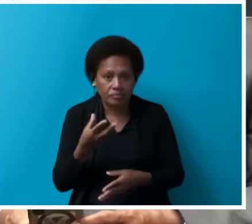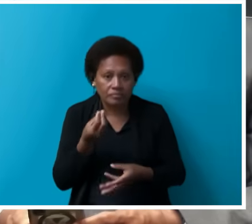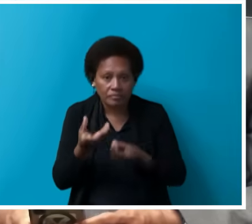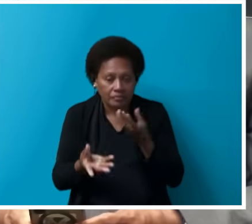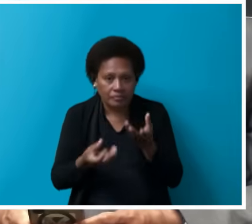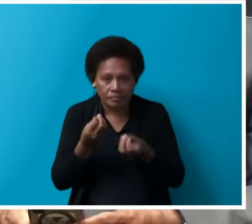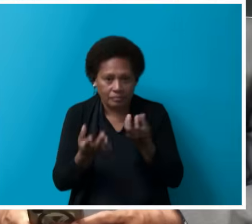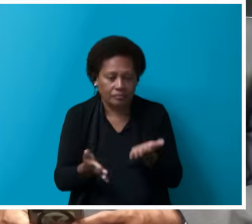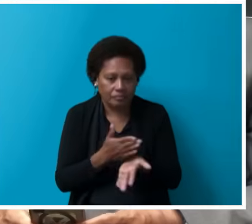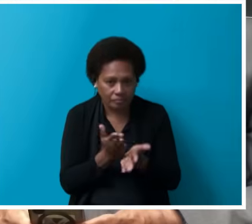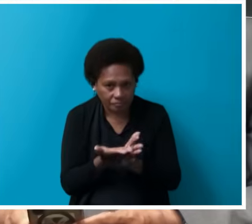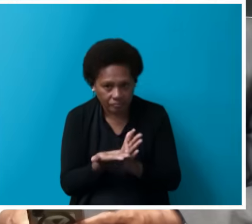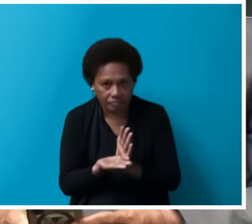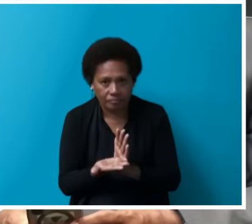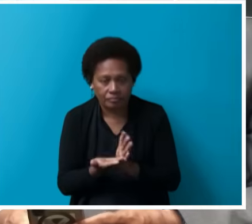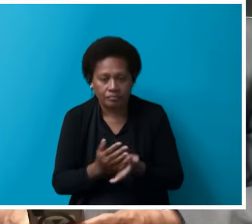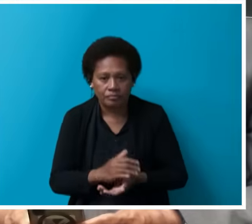in 2022,